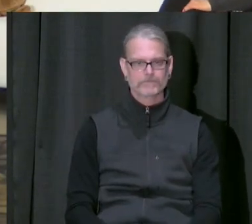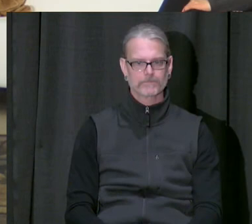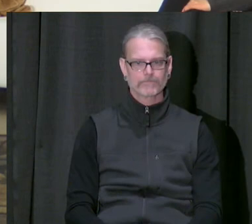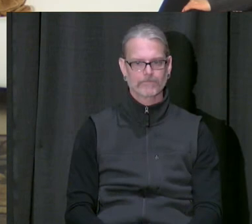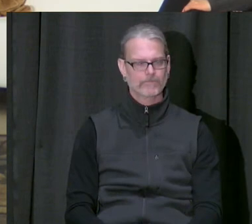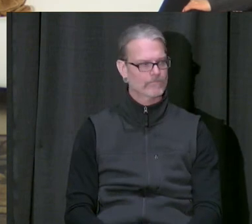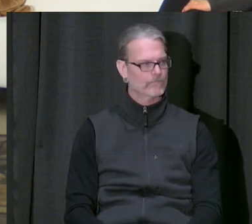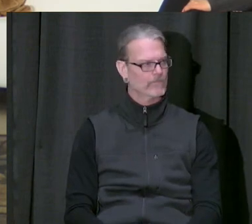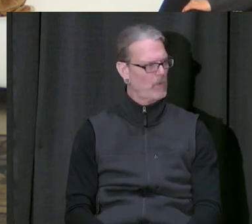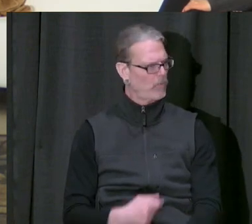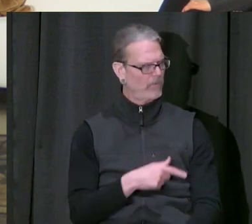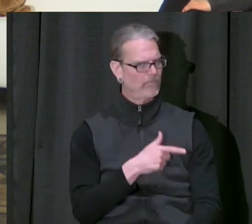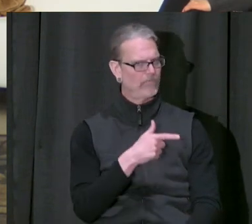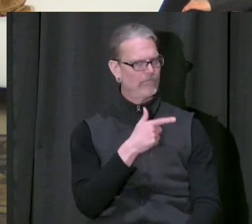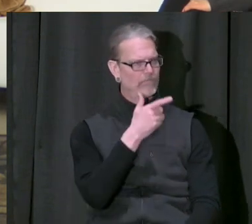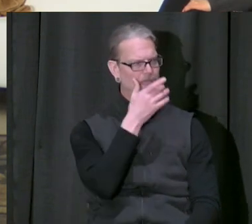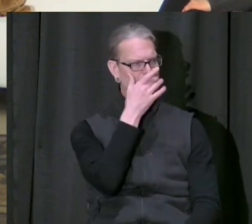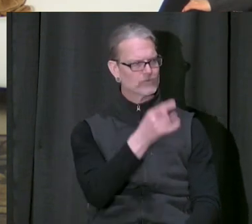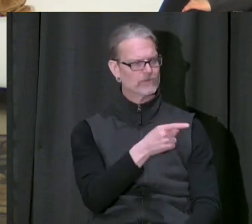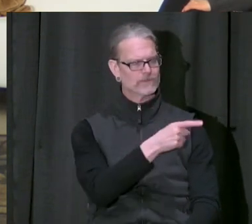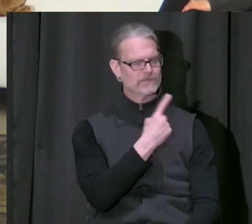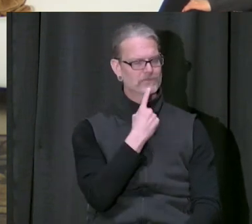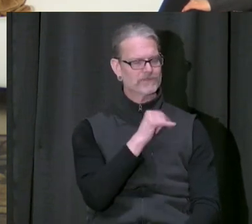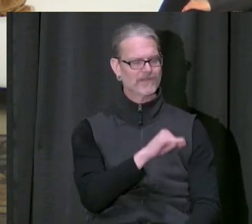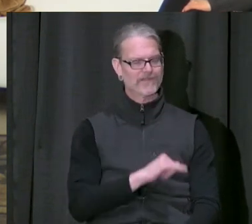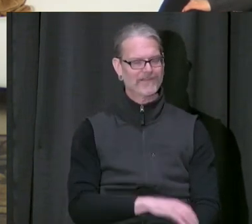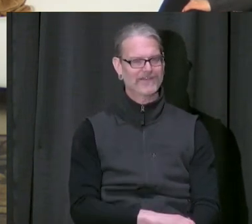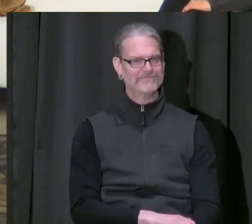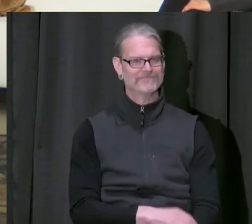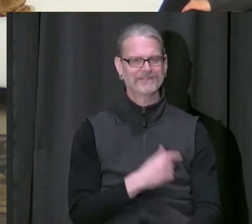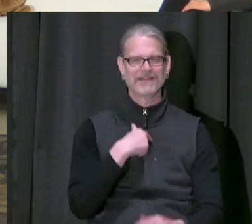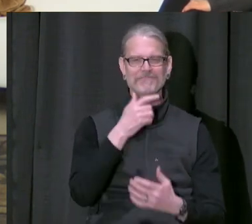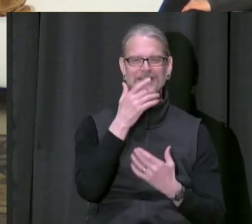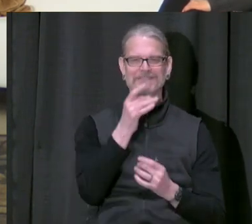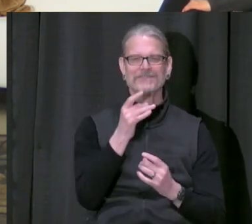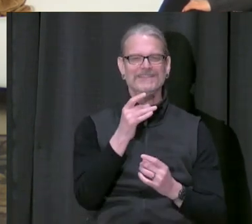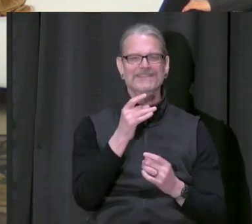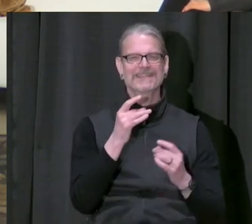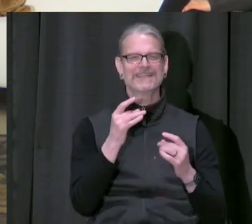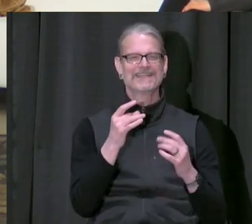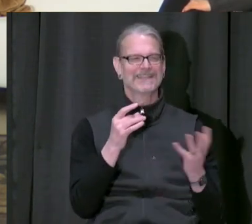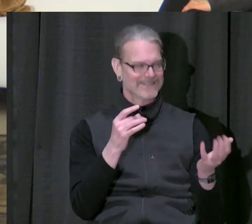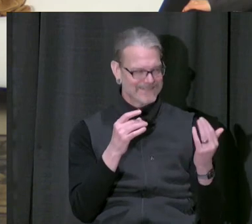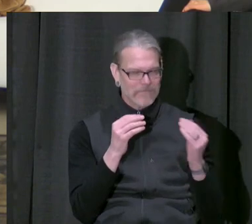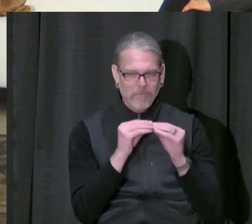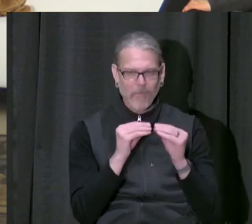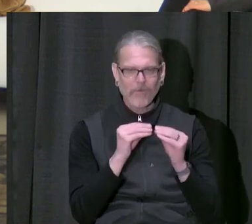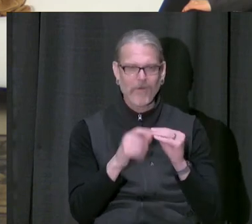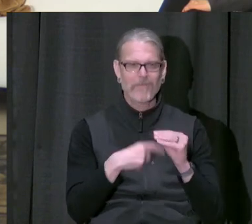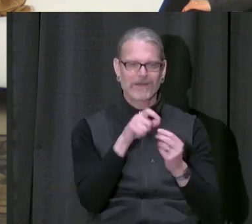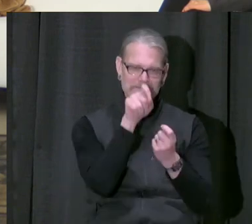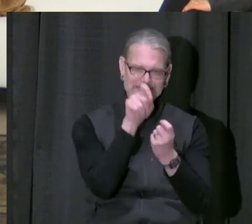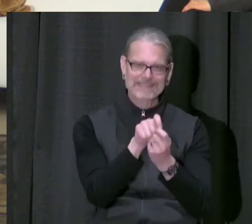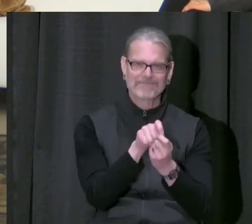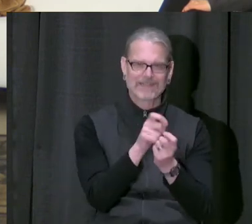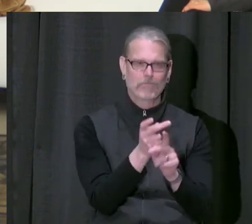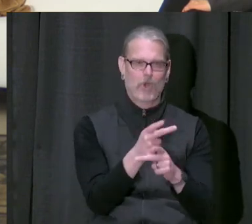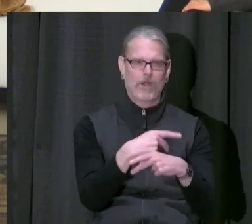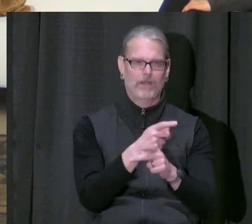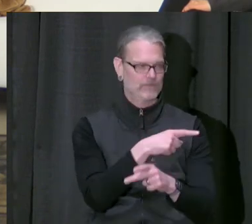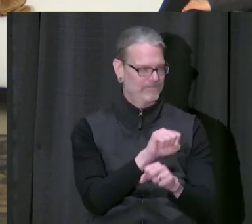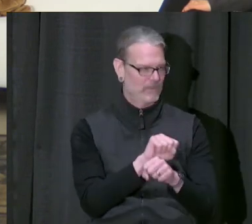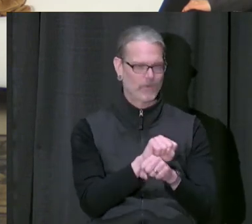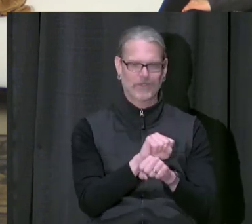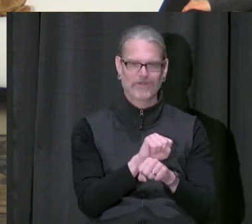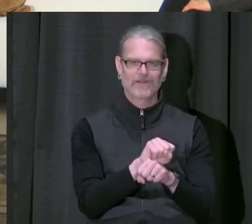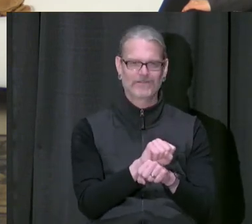Funny you should mention that. That's I'm really interested, actually, in hearing more about the specific products that you've been working